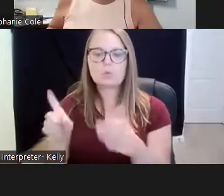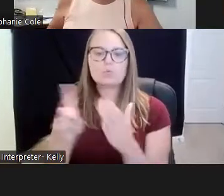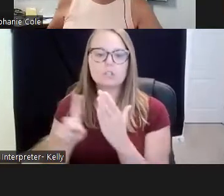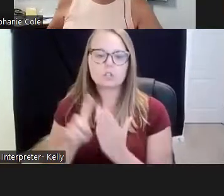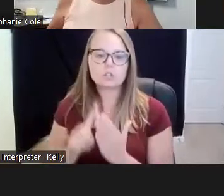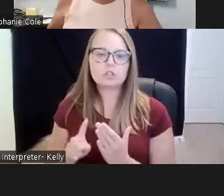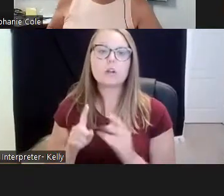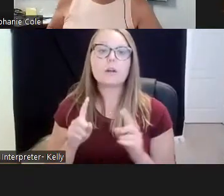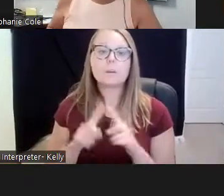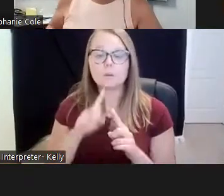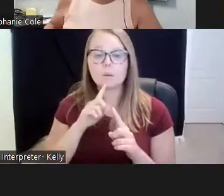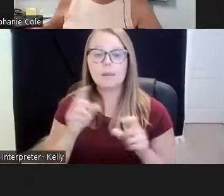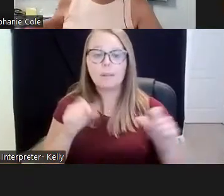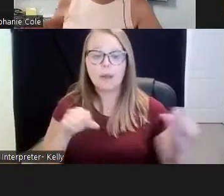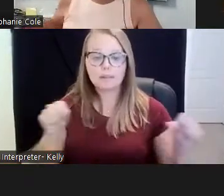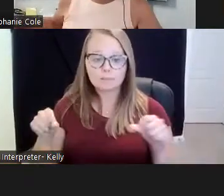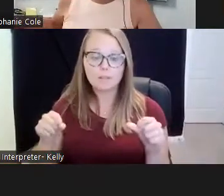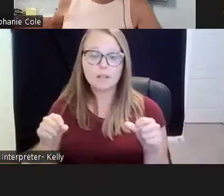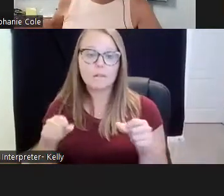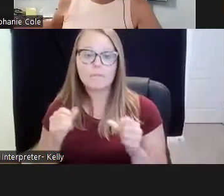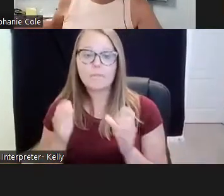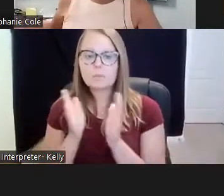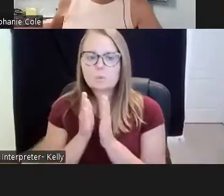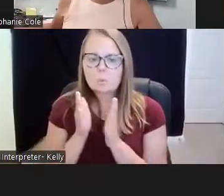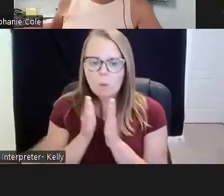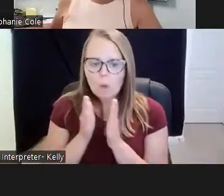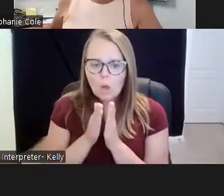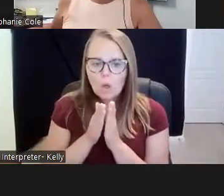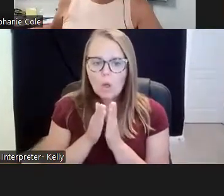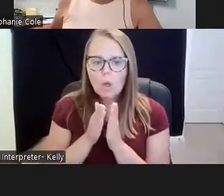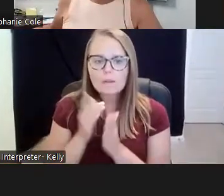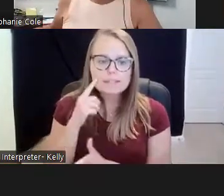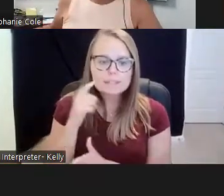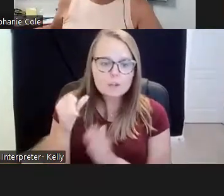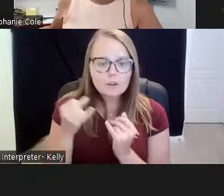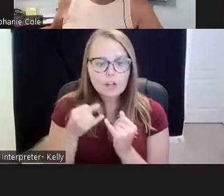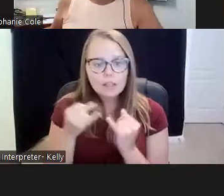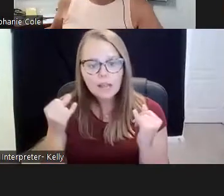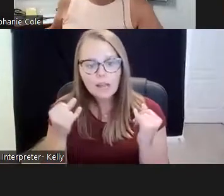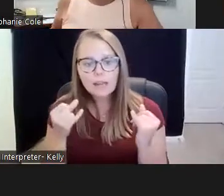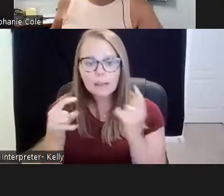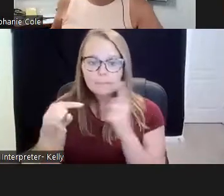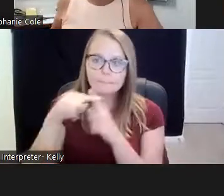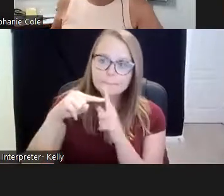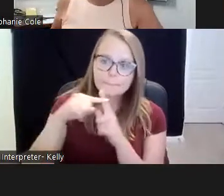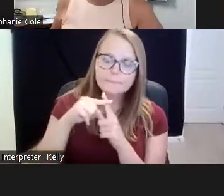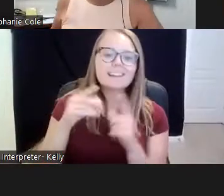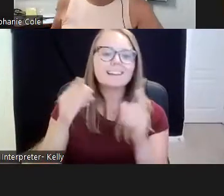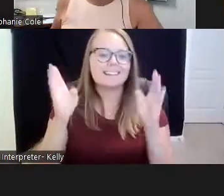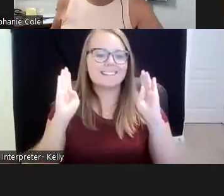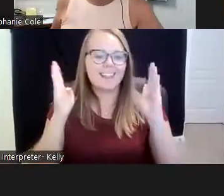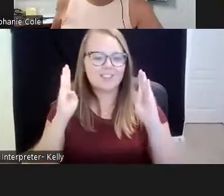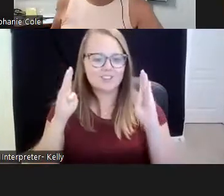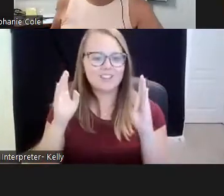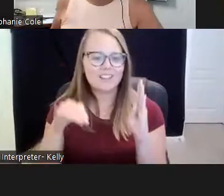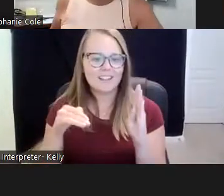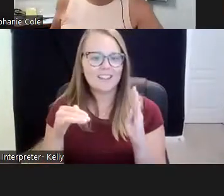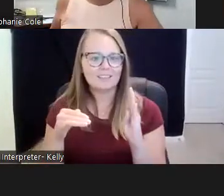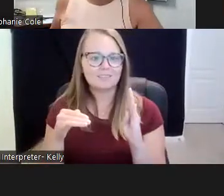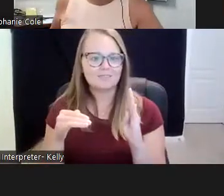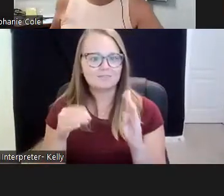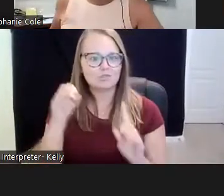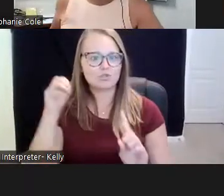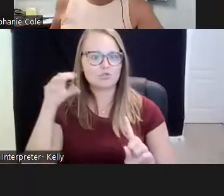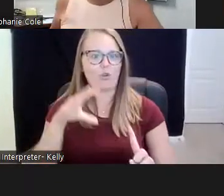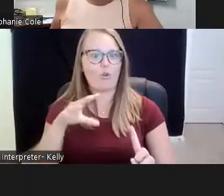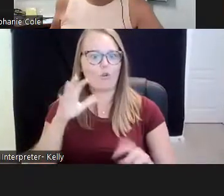You know, it is possible that a small silver lining in COVID is the attention that it brought to social isolation. And so the